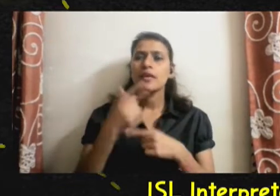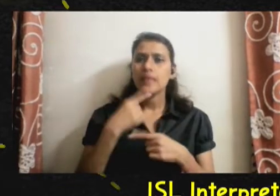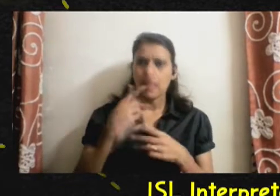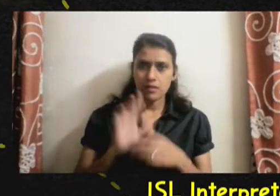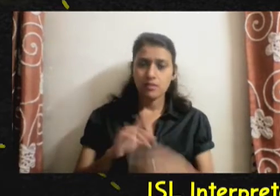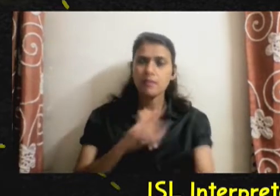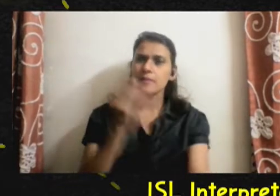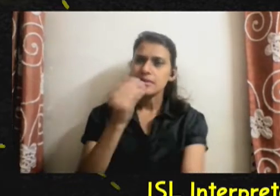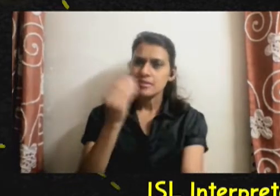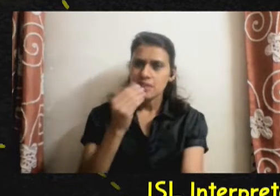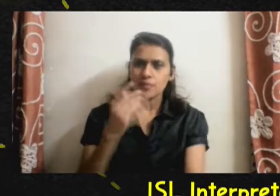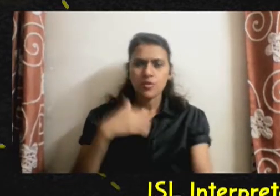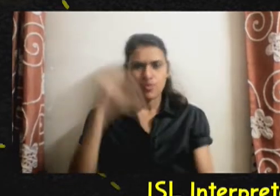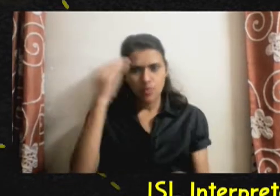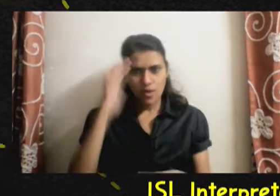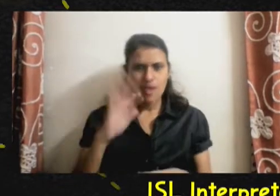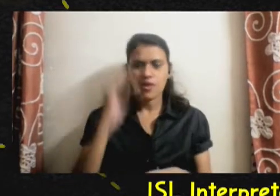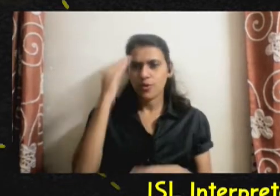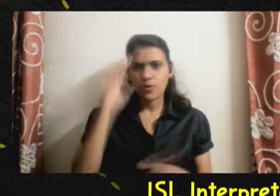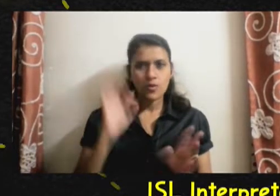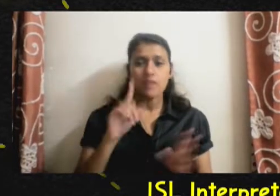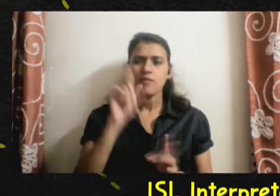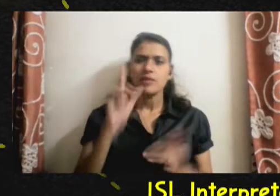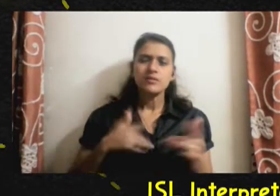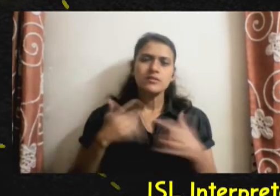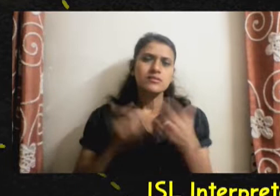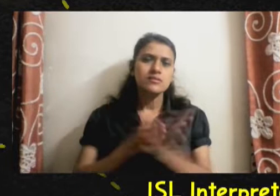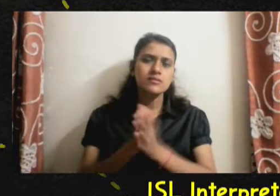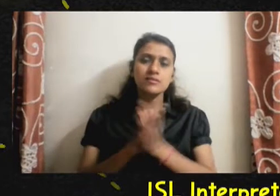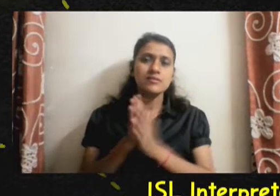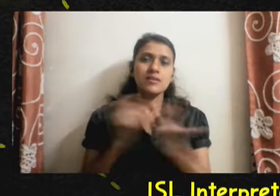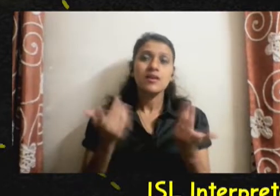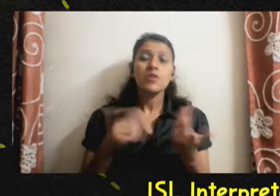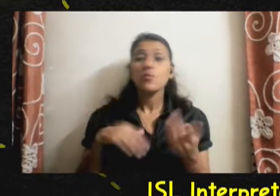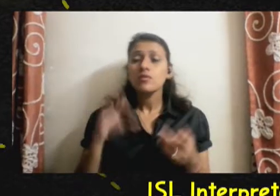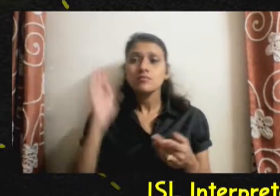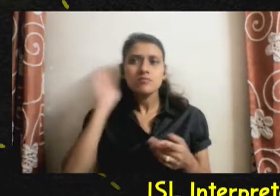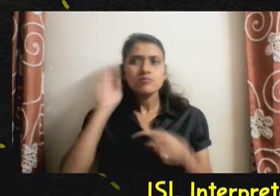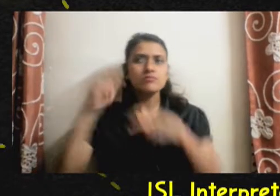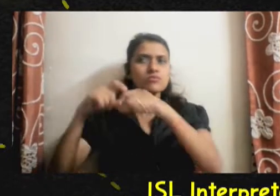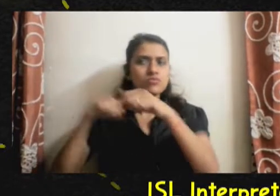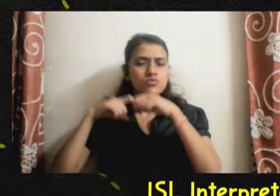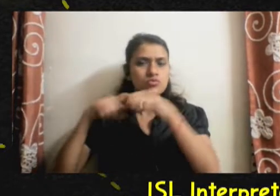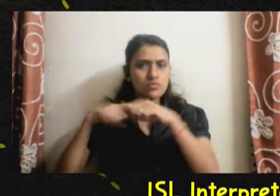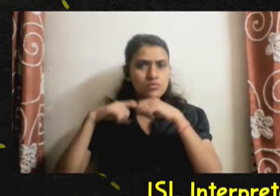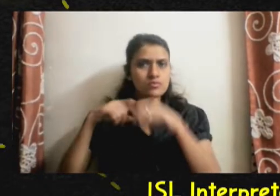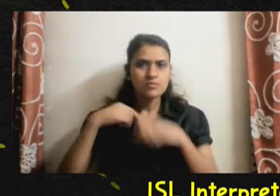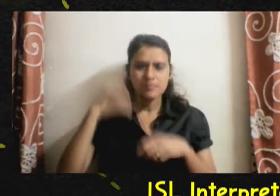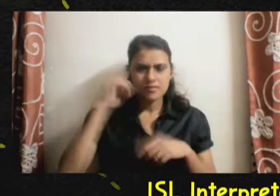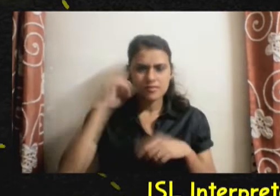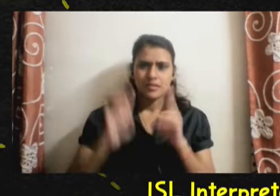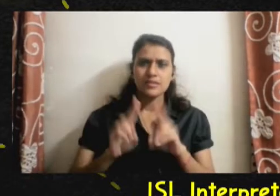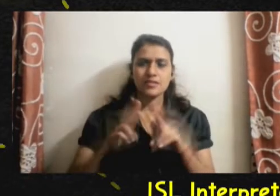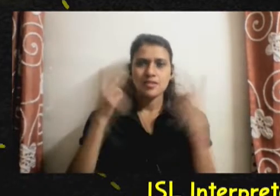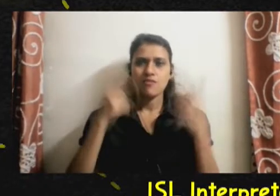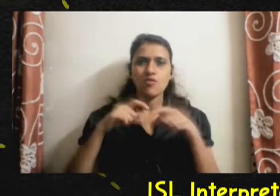when you start listening to the questions deeply, that's what we need to move towards. And I really don't know how our current kind